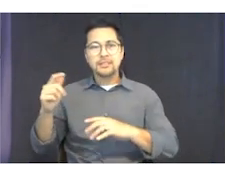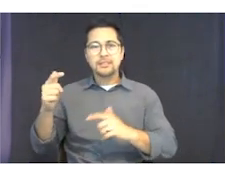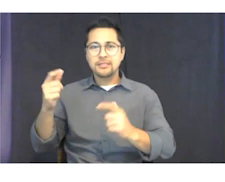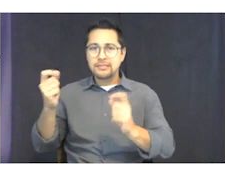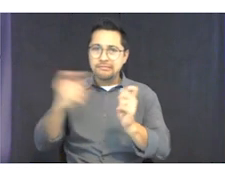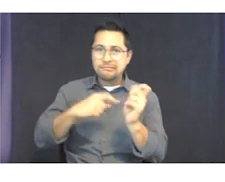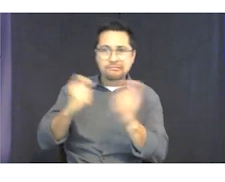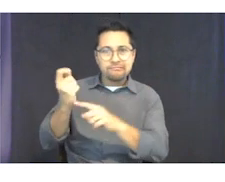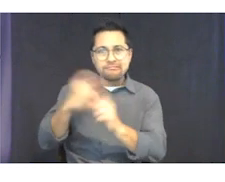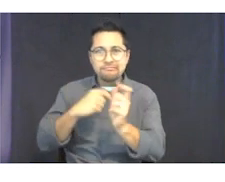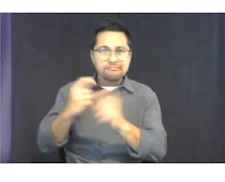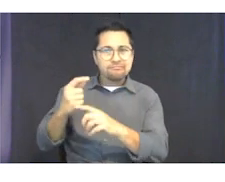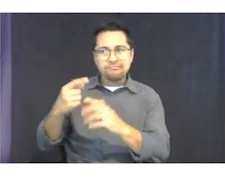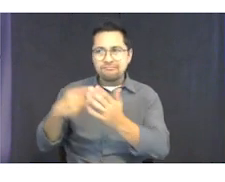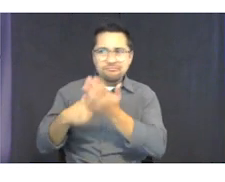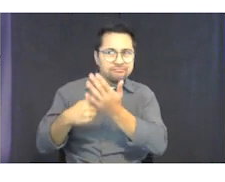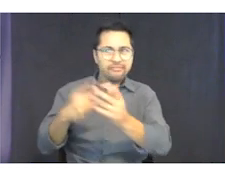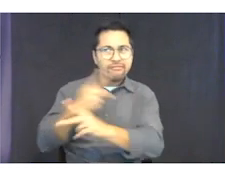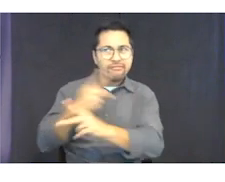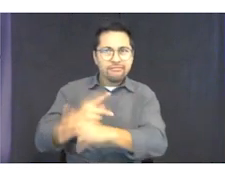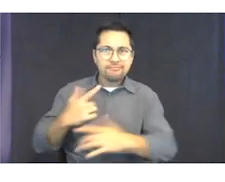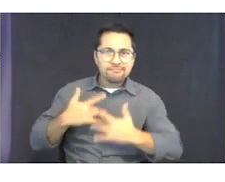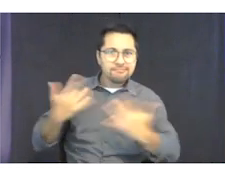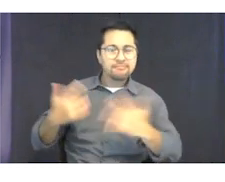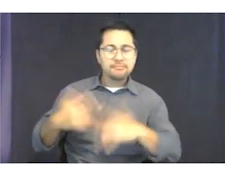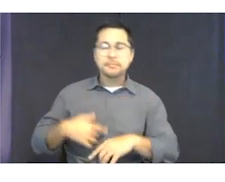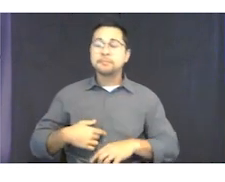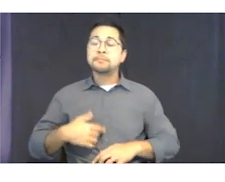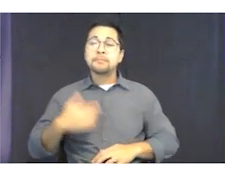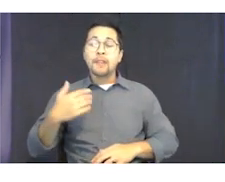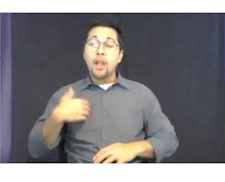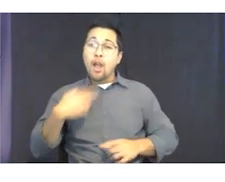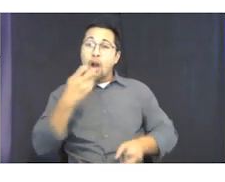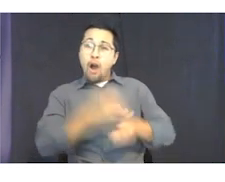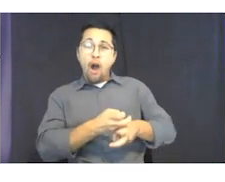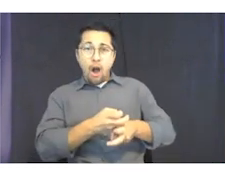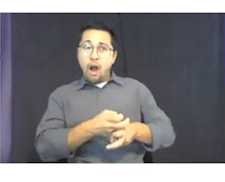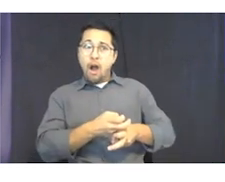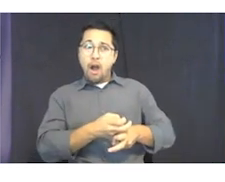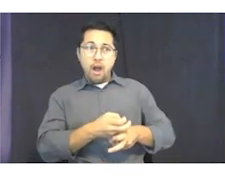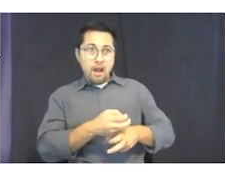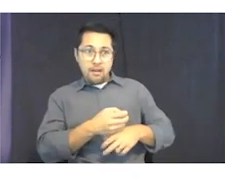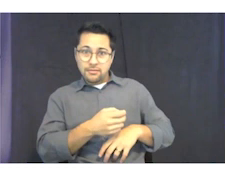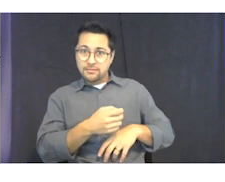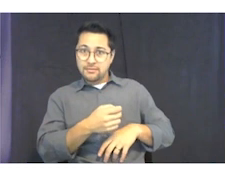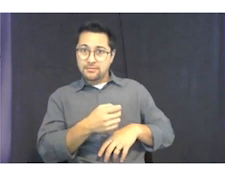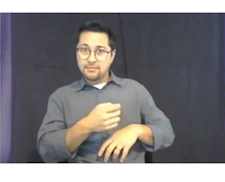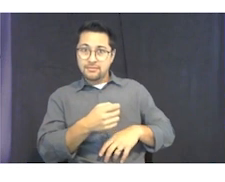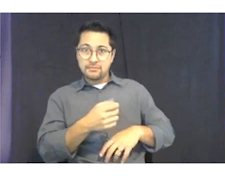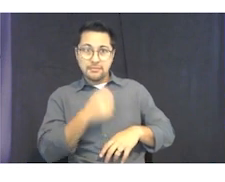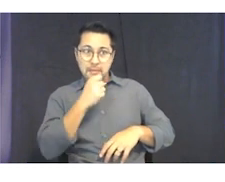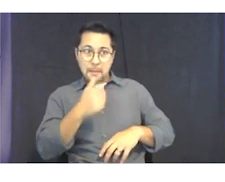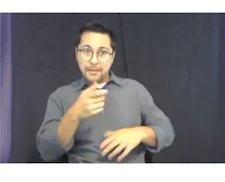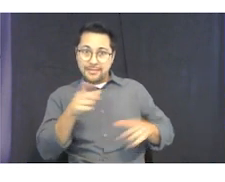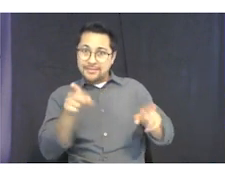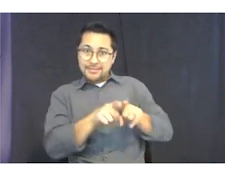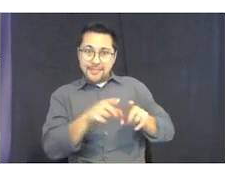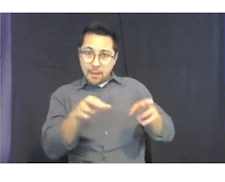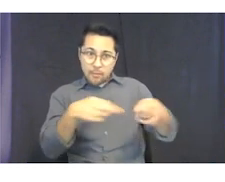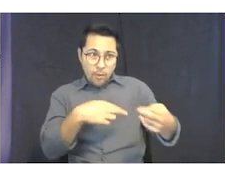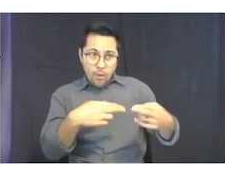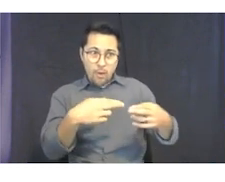It's one thing to be sitting in a room where we're not physically distant. It's a whole nother thing to be discussing